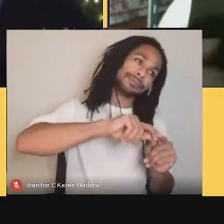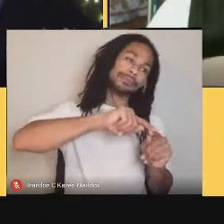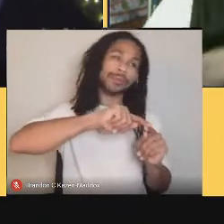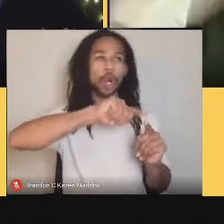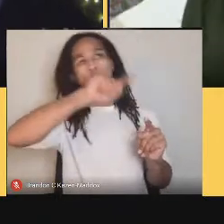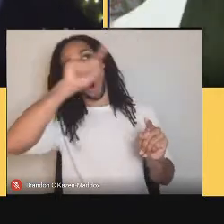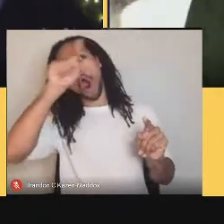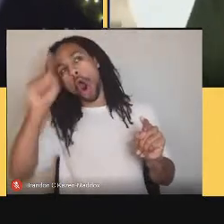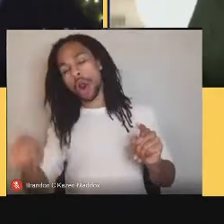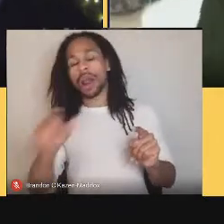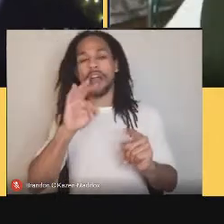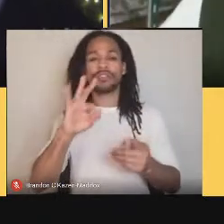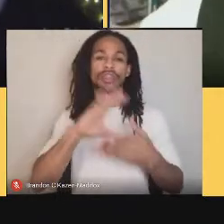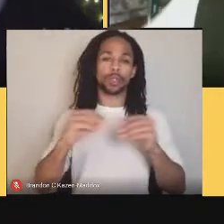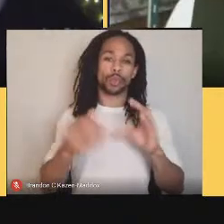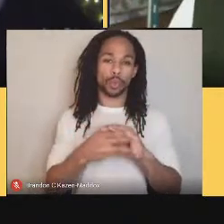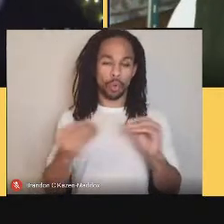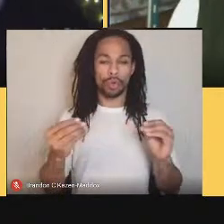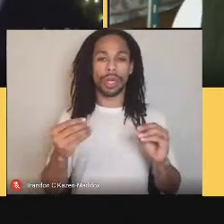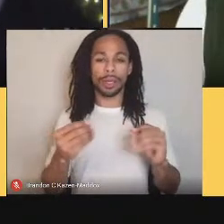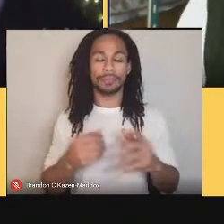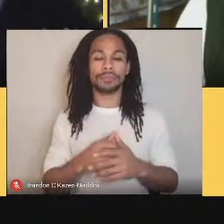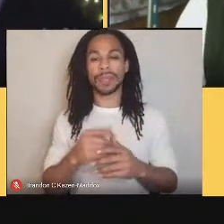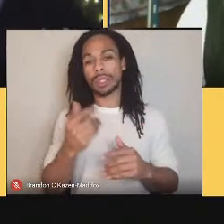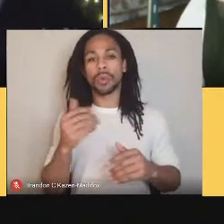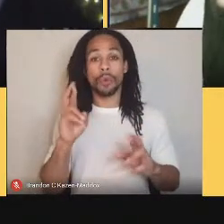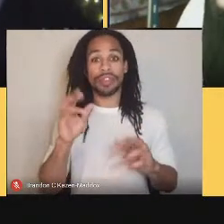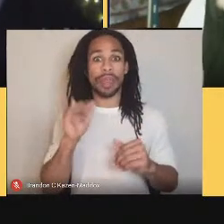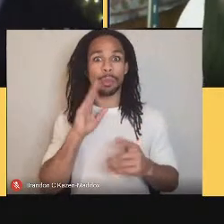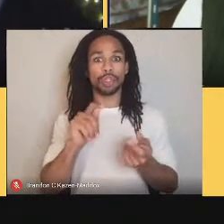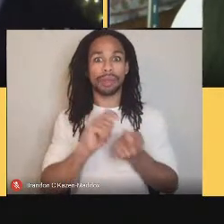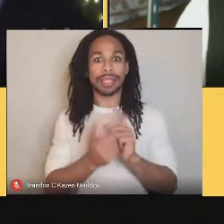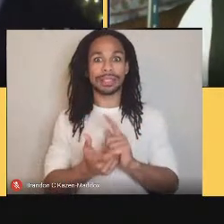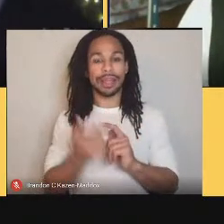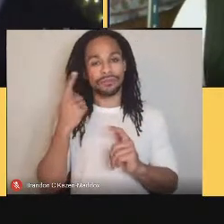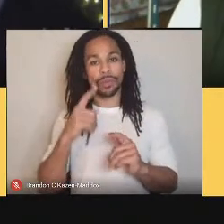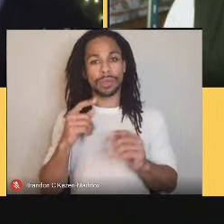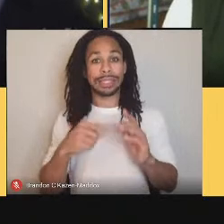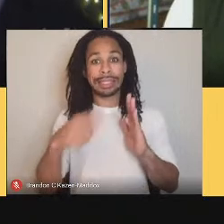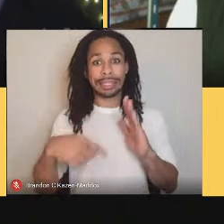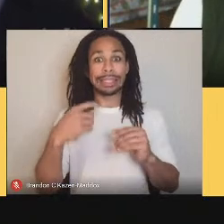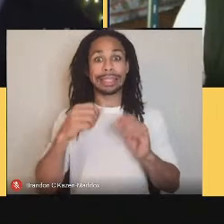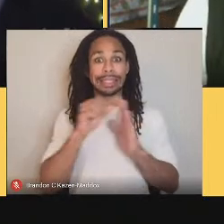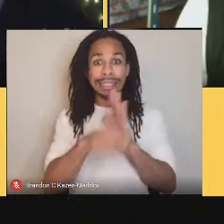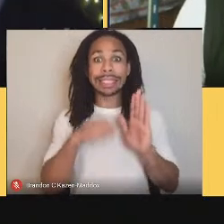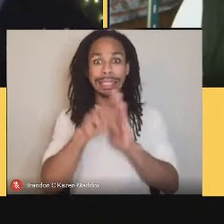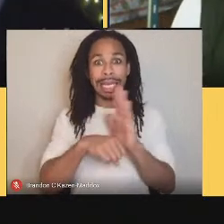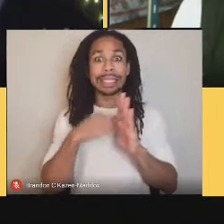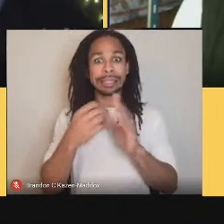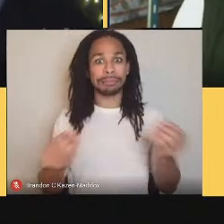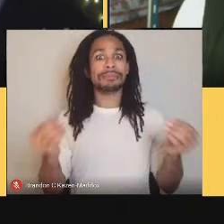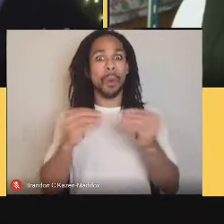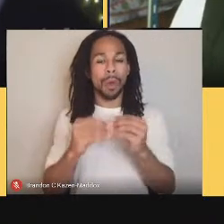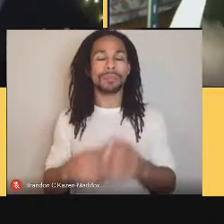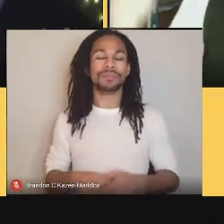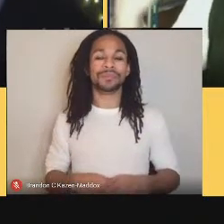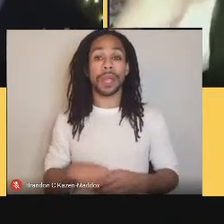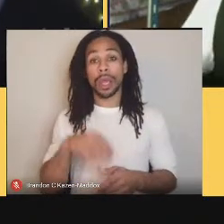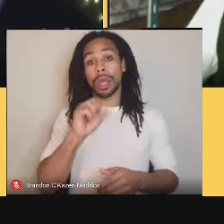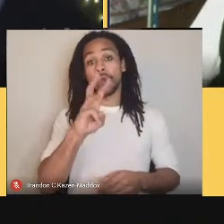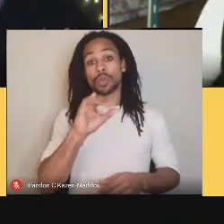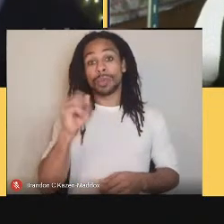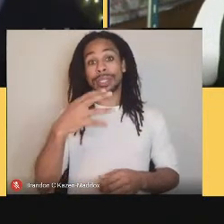will translate, you know, for seasons and seasons to come. For Swiss and Lali, when I was talking to Hannah Parrott about it,